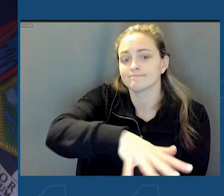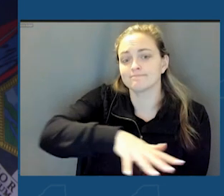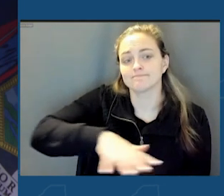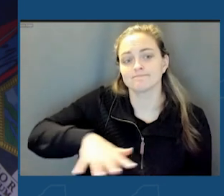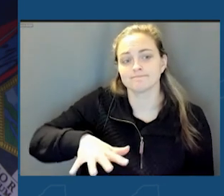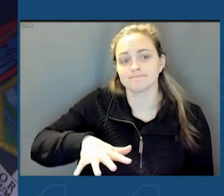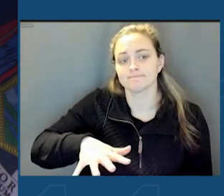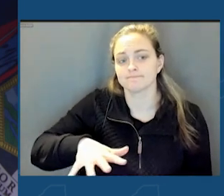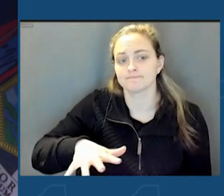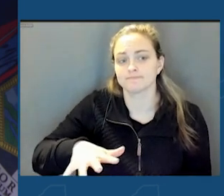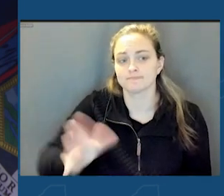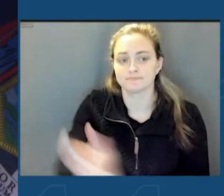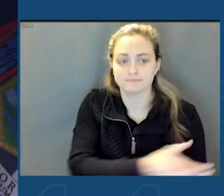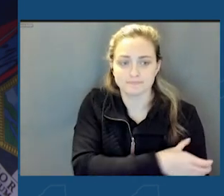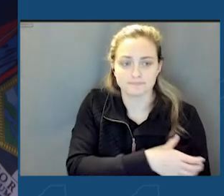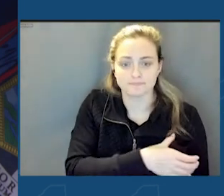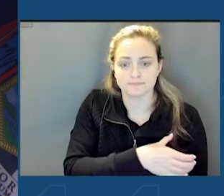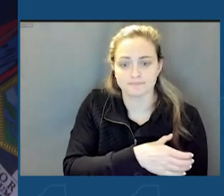and the power